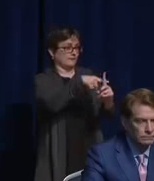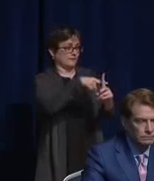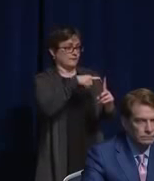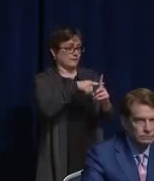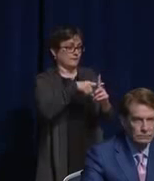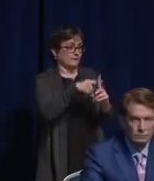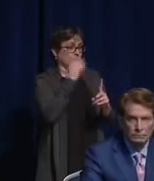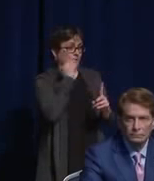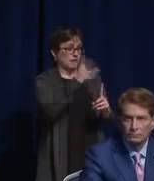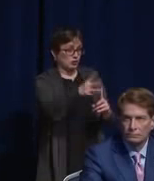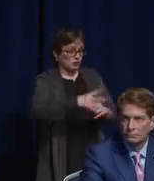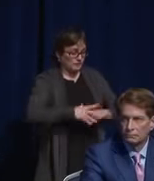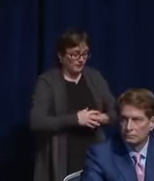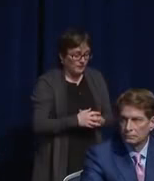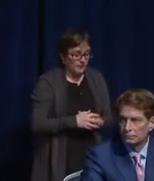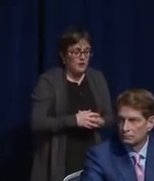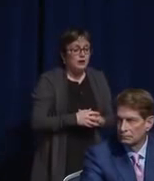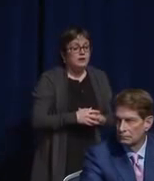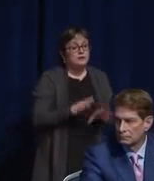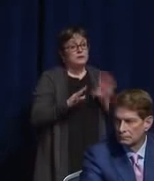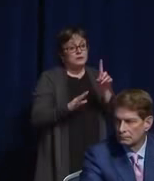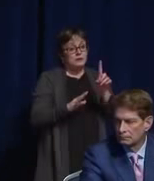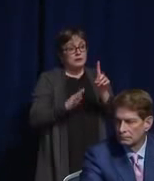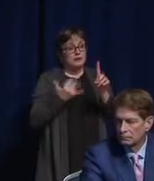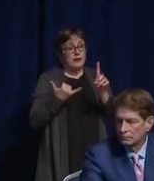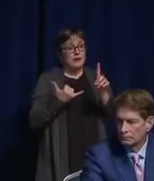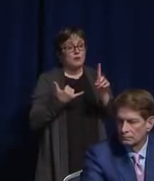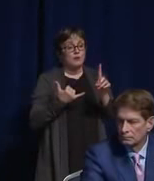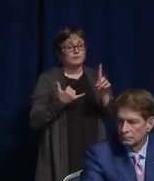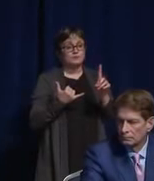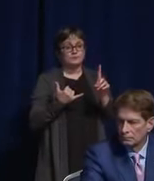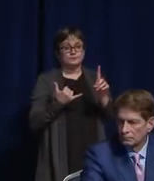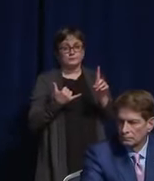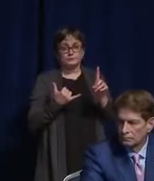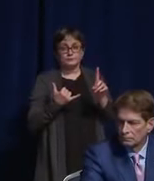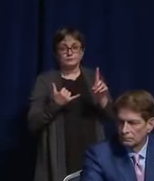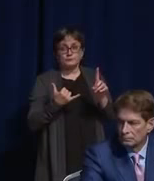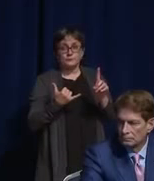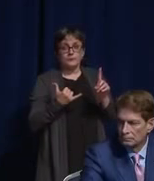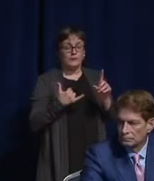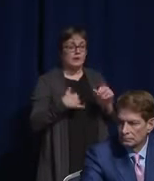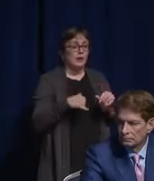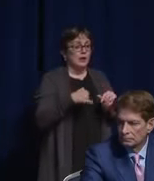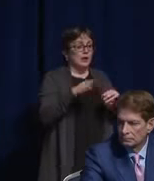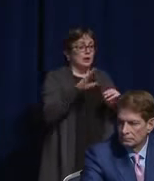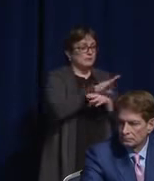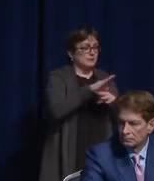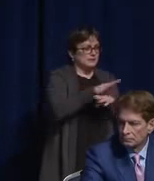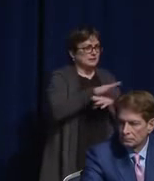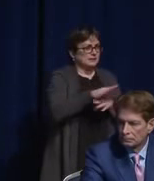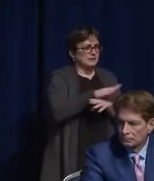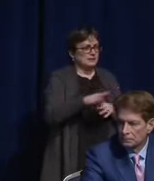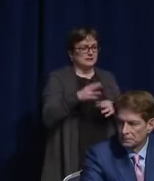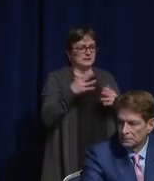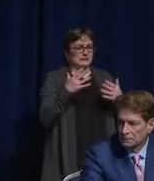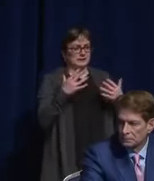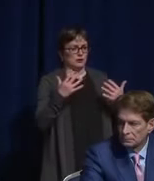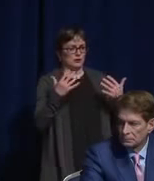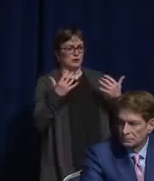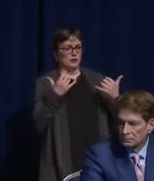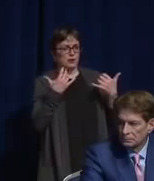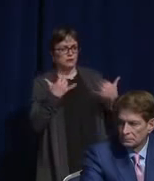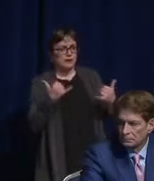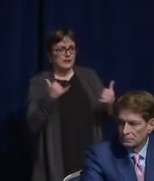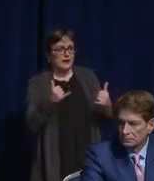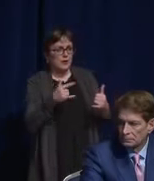this is a but, I would urge all but the hardest hit businesses, those who are facing literally life and death decisions right now, to take a